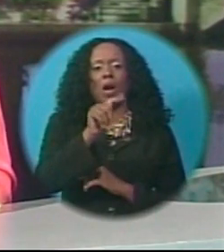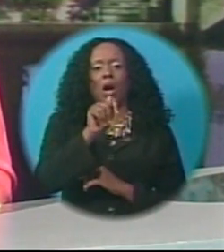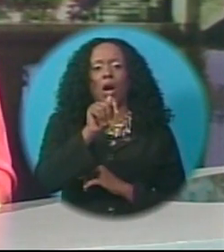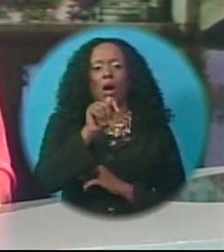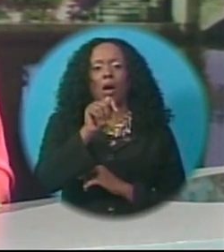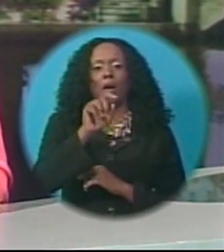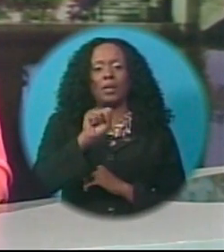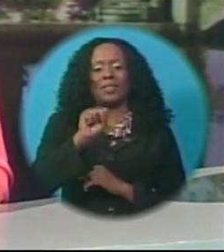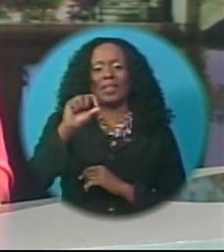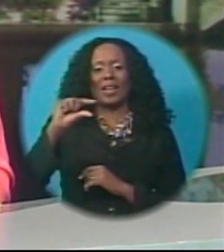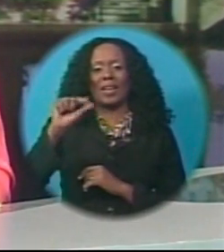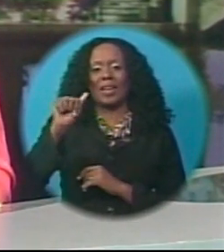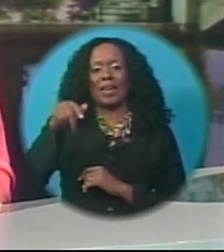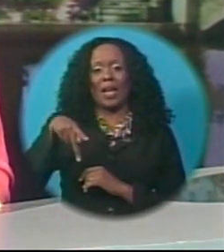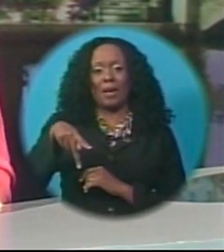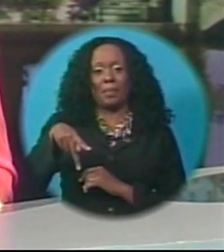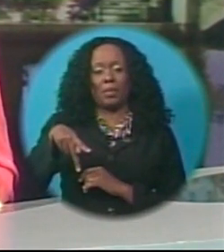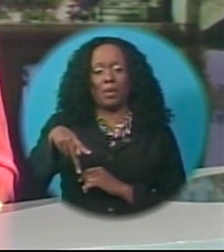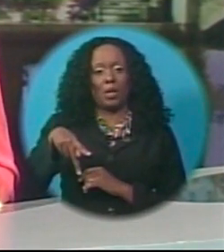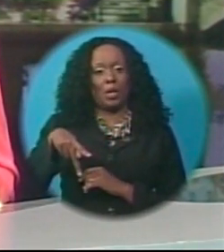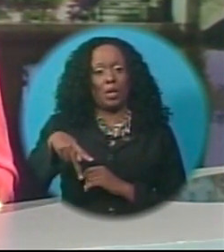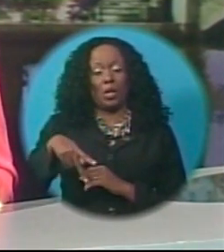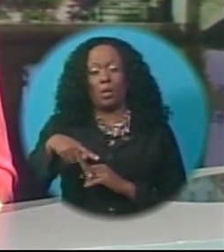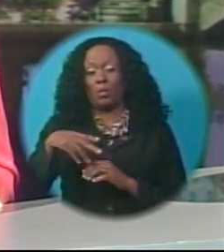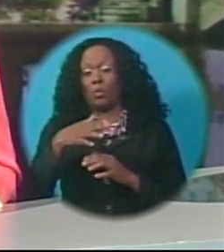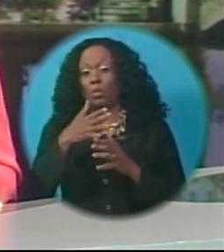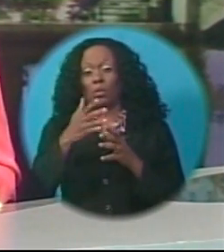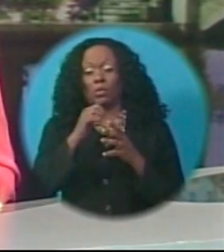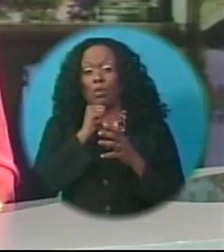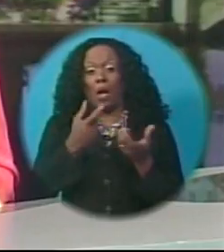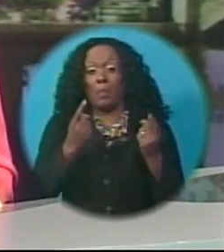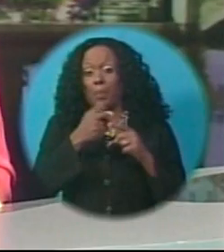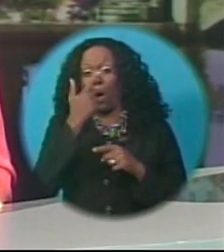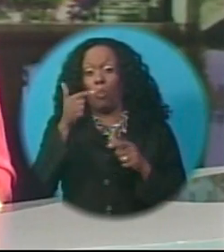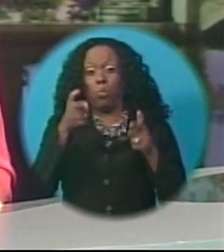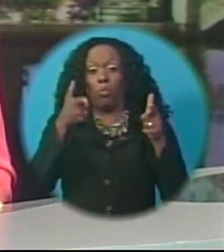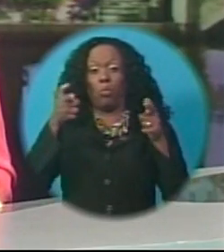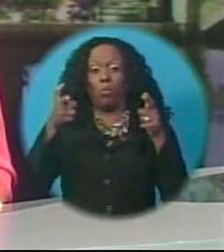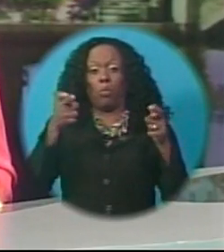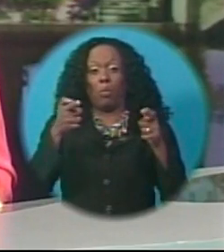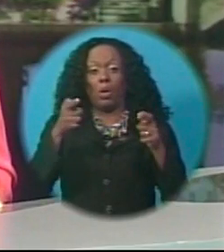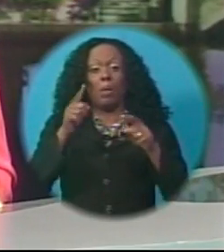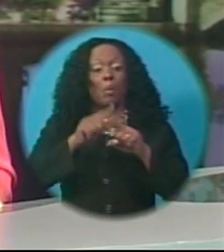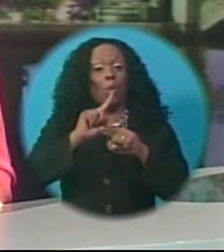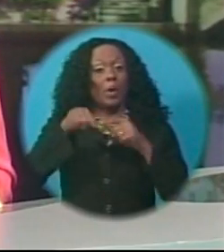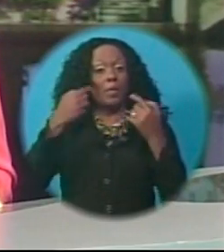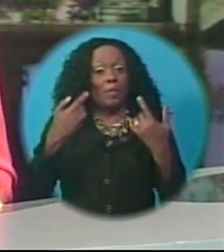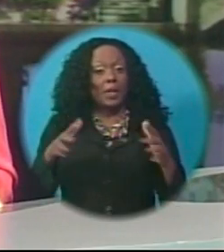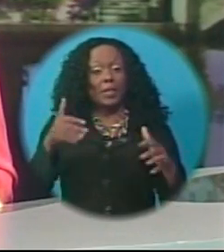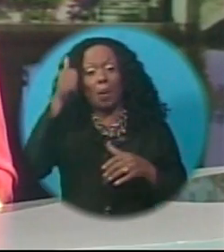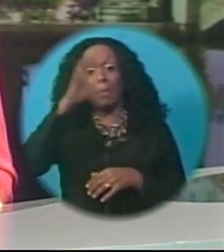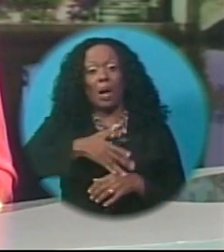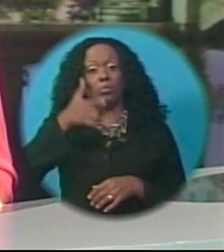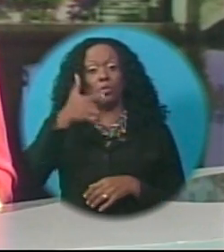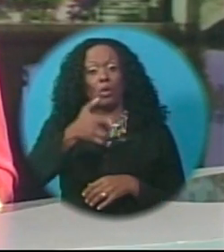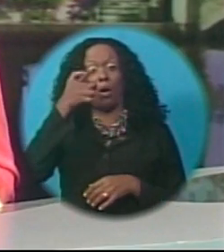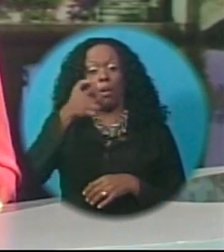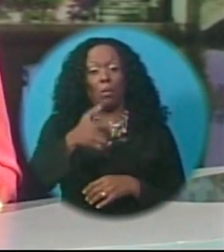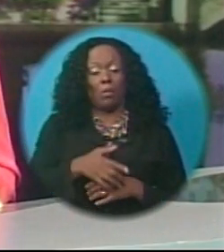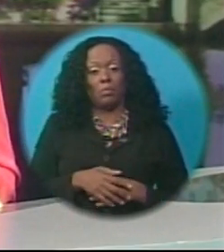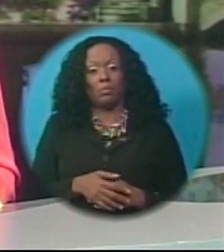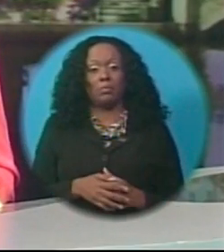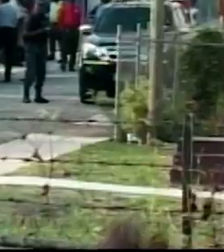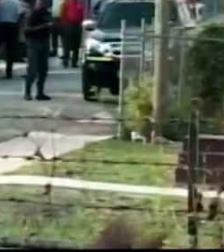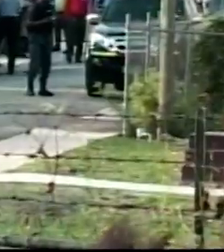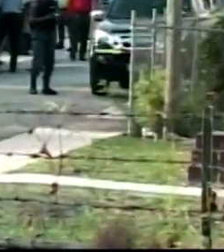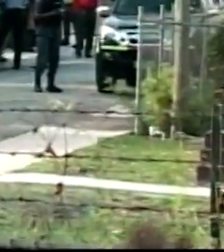shattered this afternoon by the deafening sounds of gunshots. By the time the gunfire subsided, a man had been shot by police.